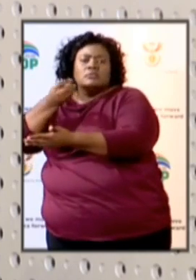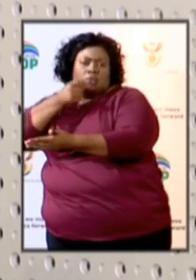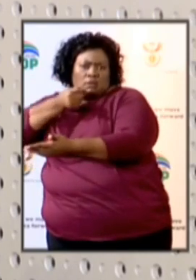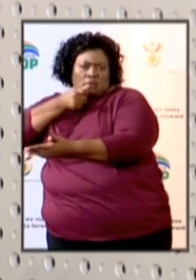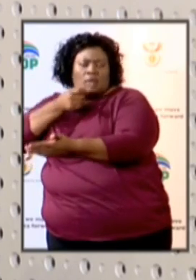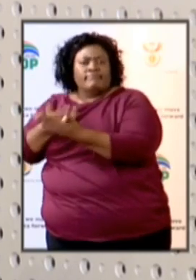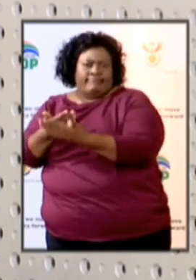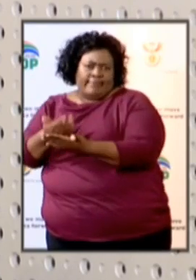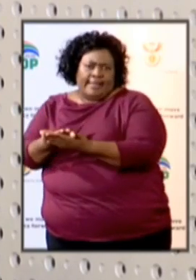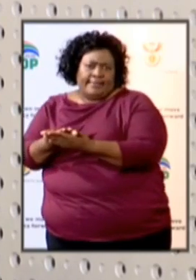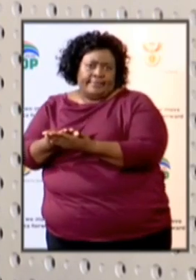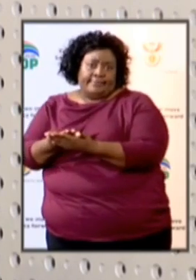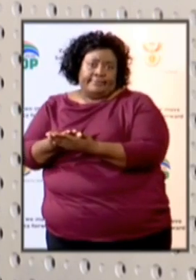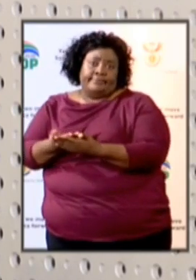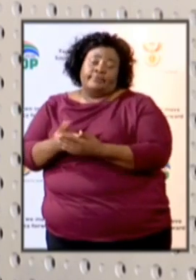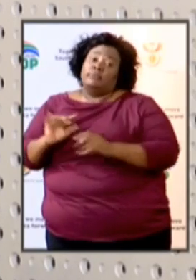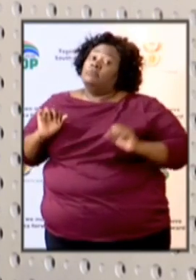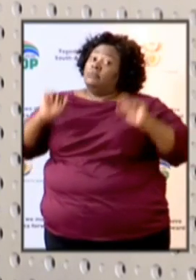uku-exercise